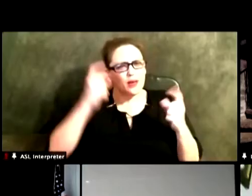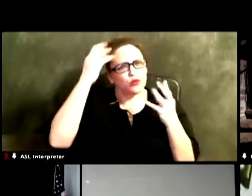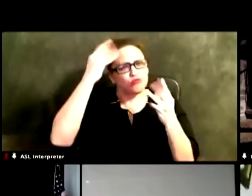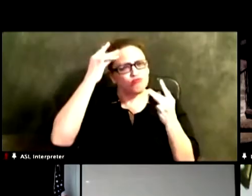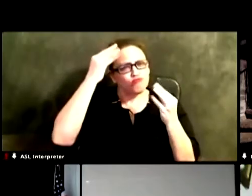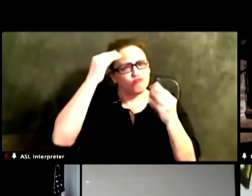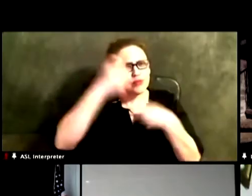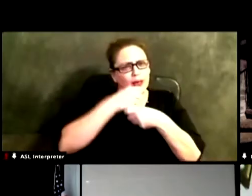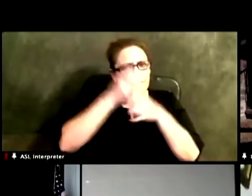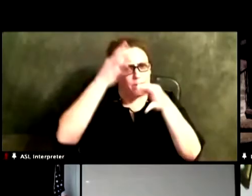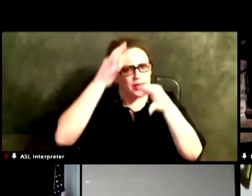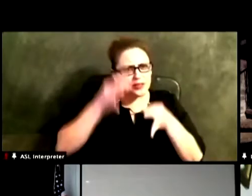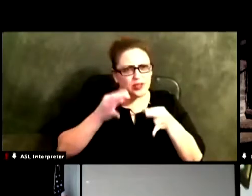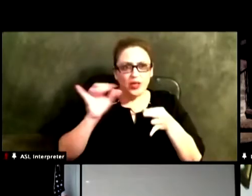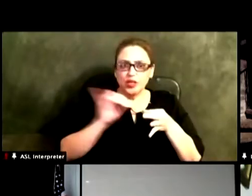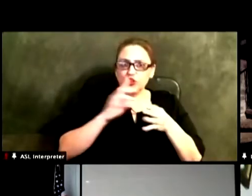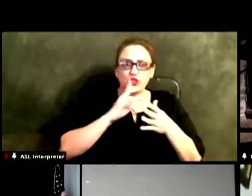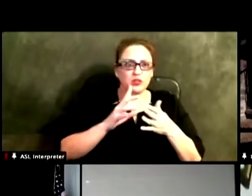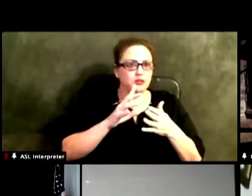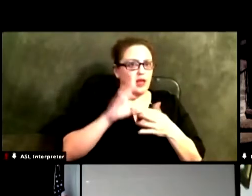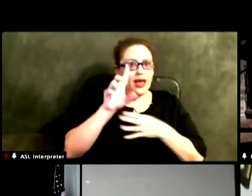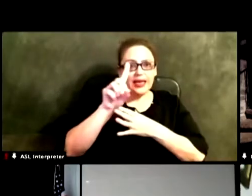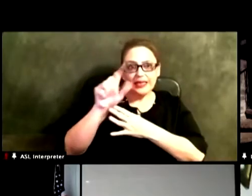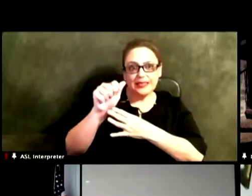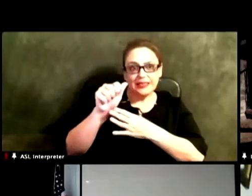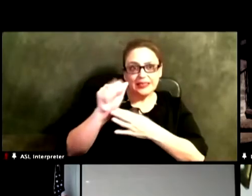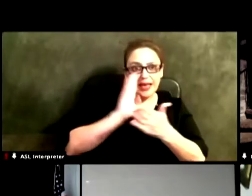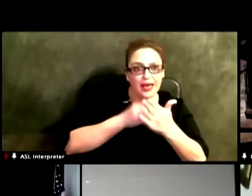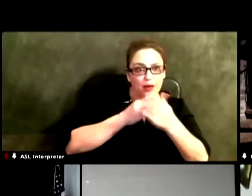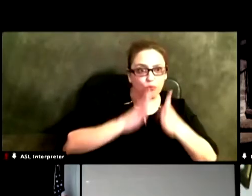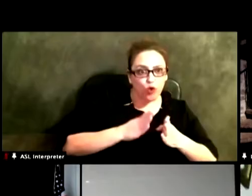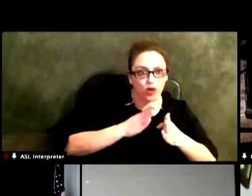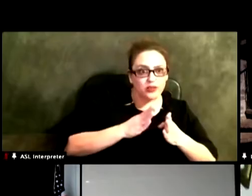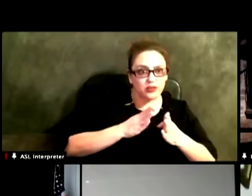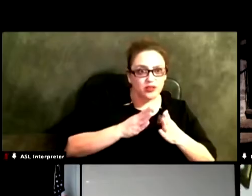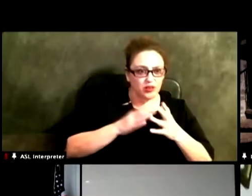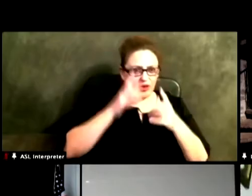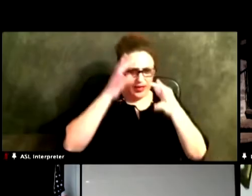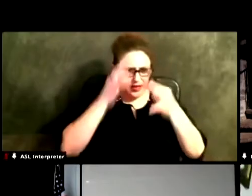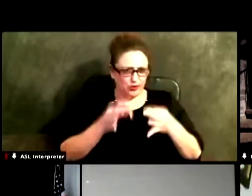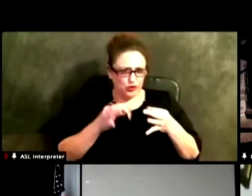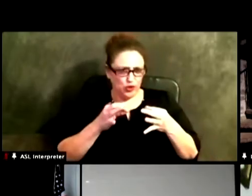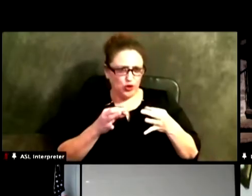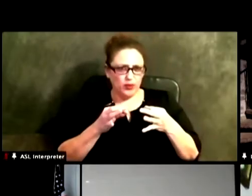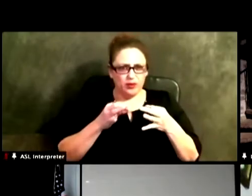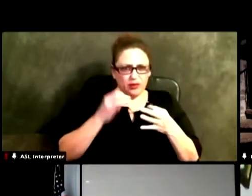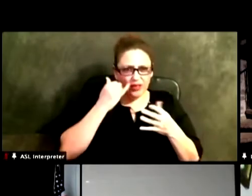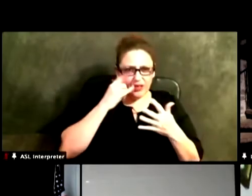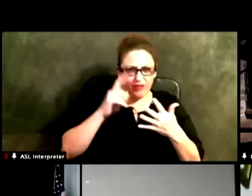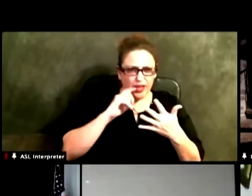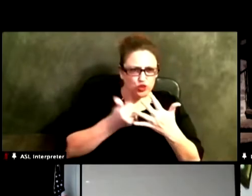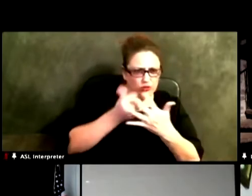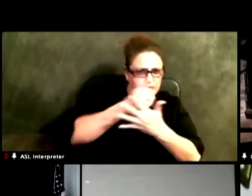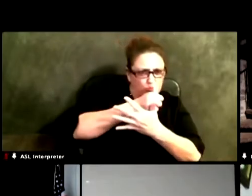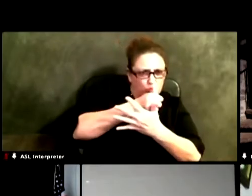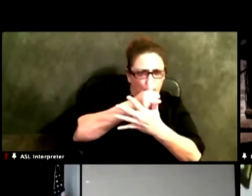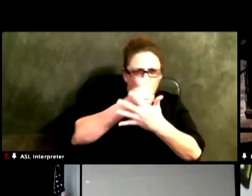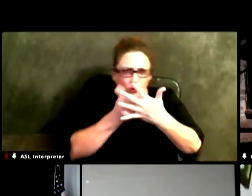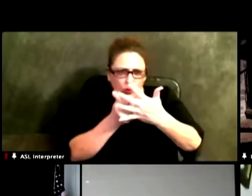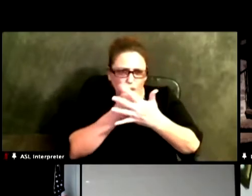their prosecutorial discretion to prioritize or deprioritize the legal prosecution of certain crimes, I believe that police could